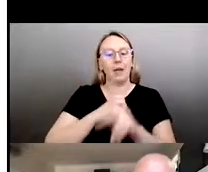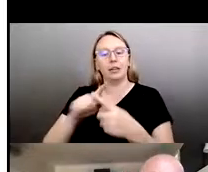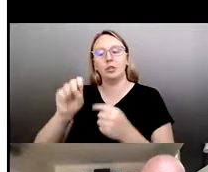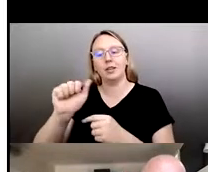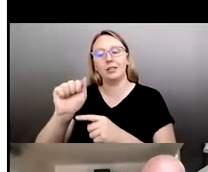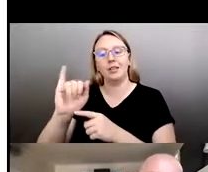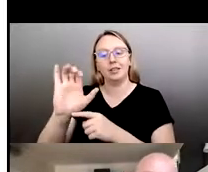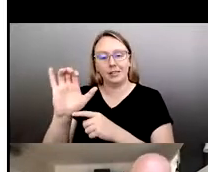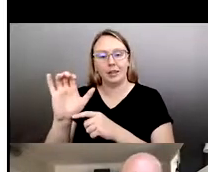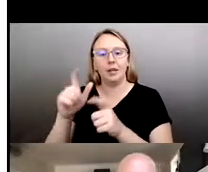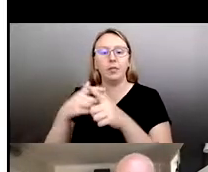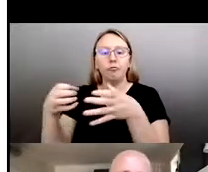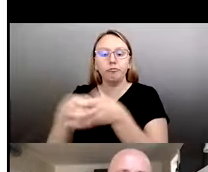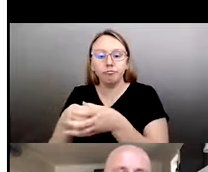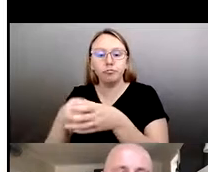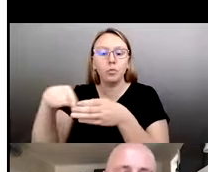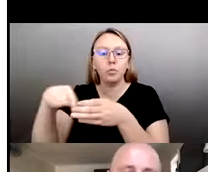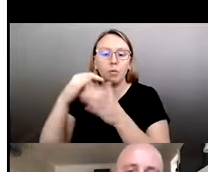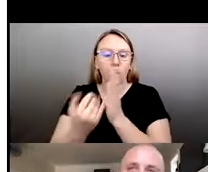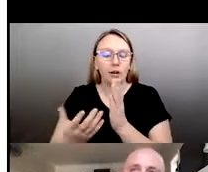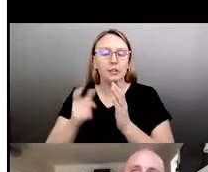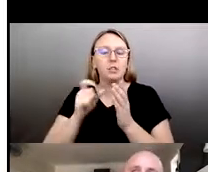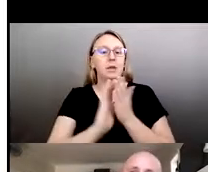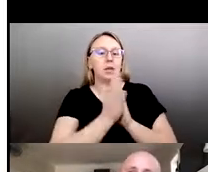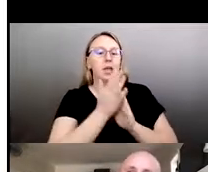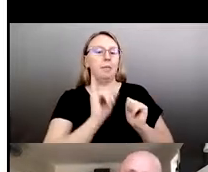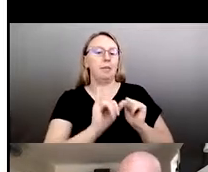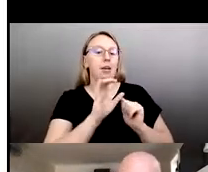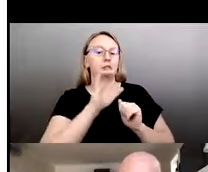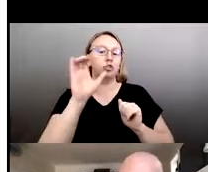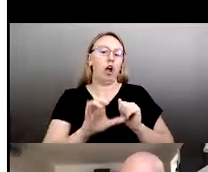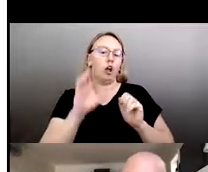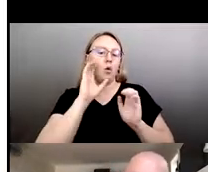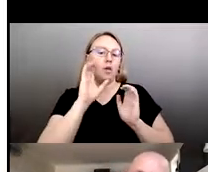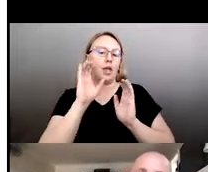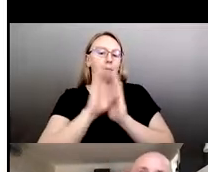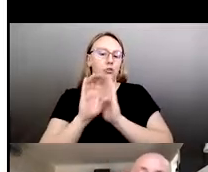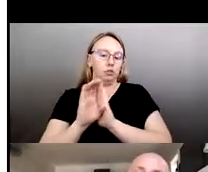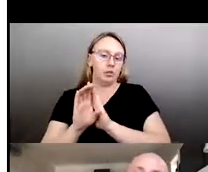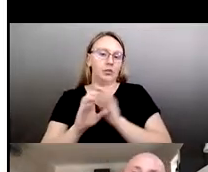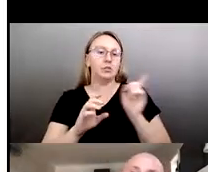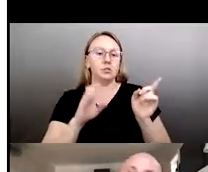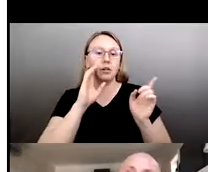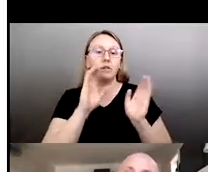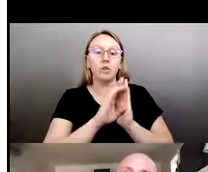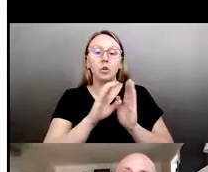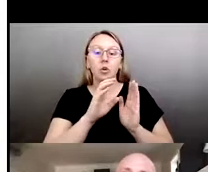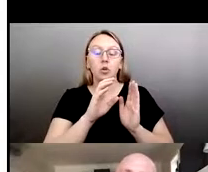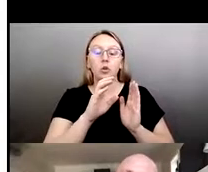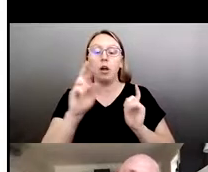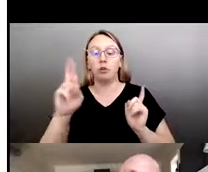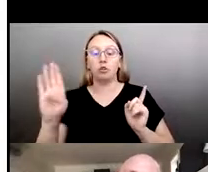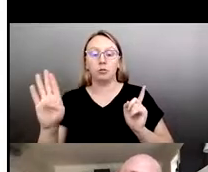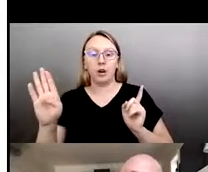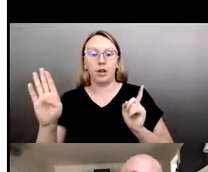Chicago Imagists. And so this is a photo of Roger Brown on the left. And on the right, we can see Christina Ramberg